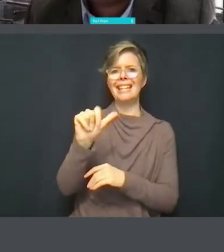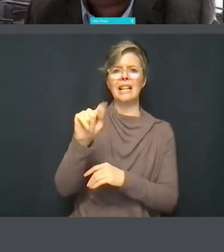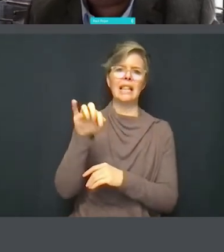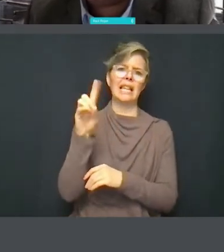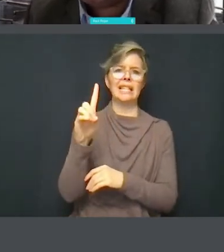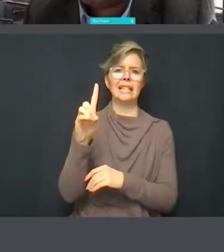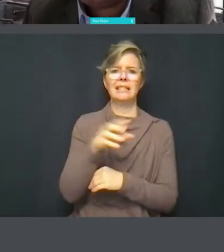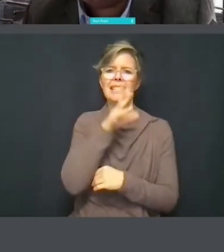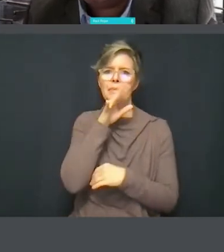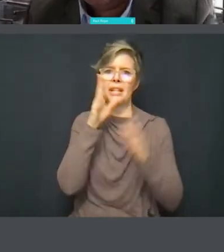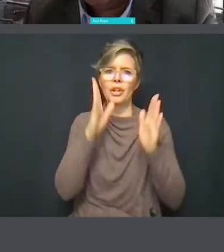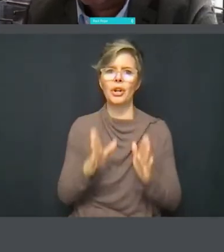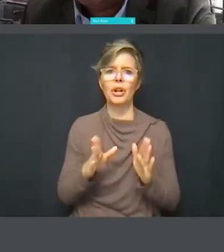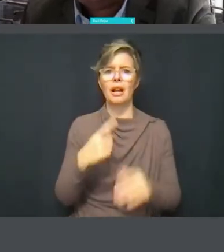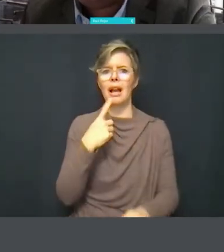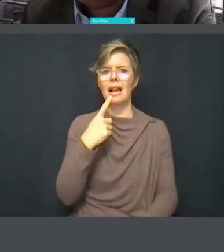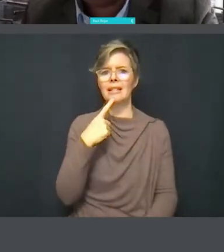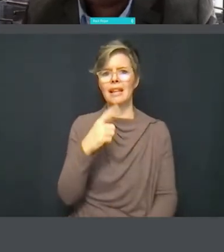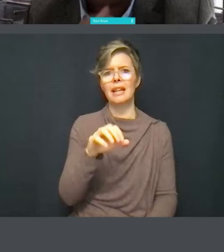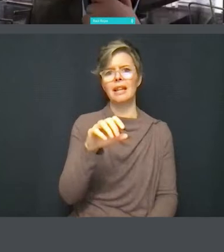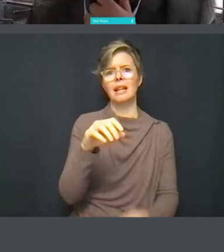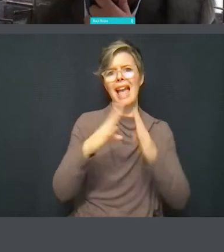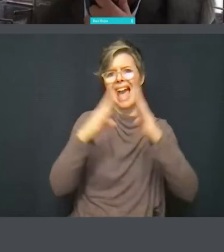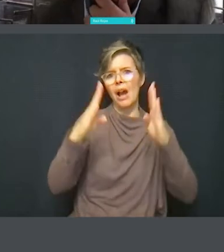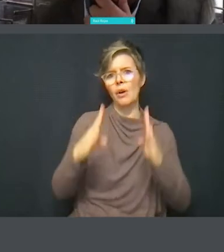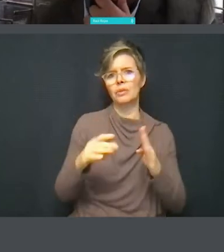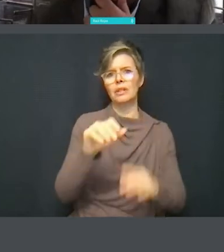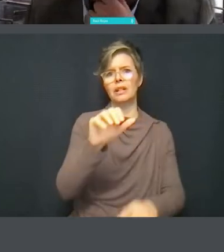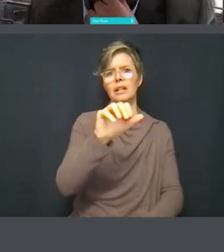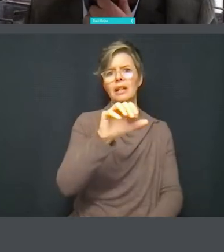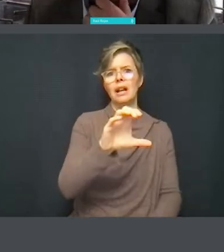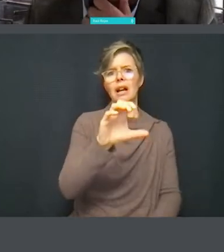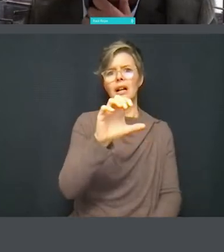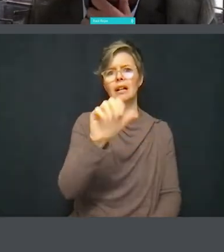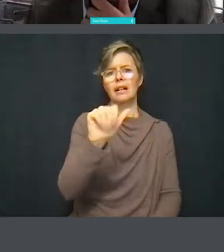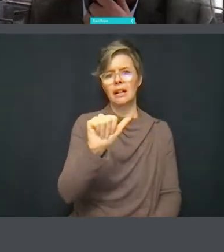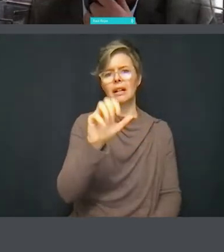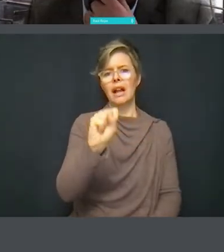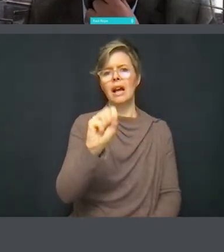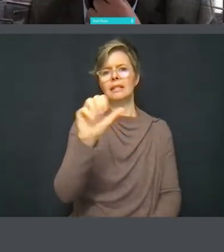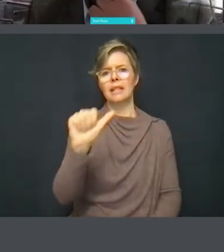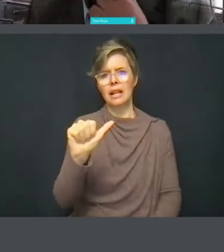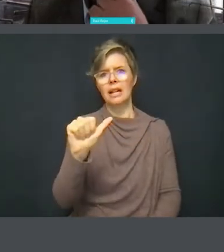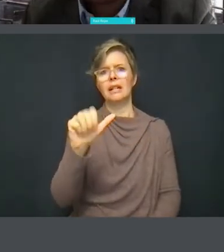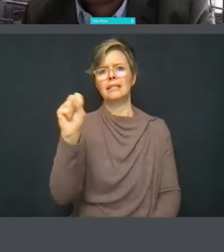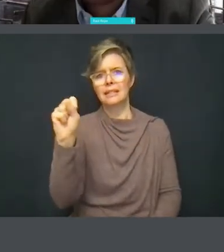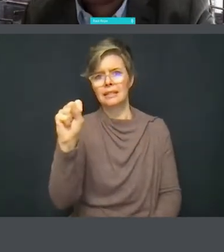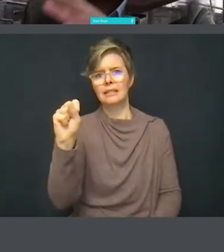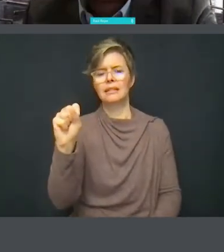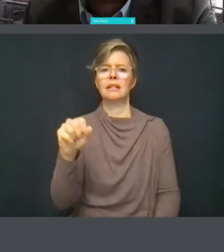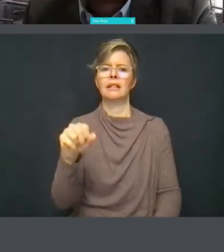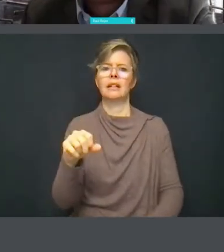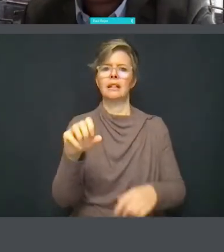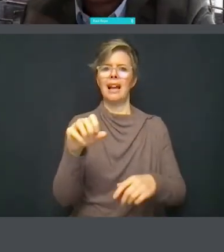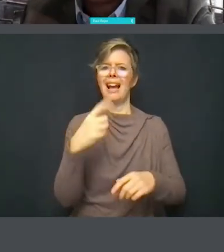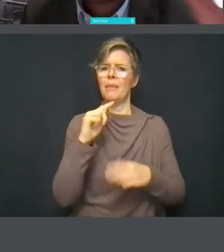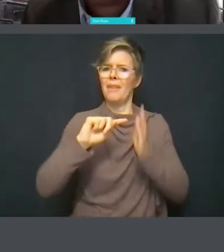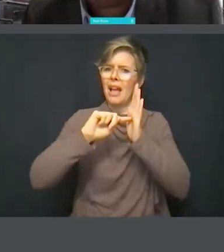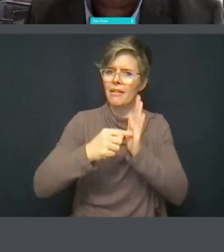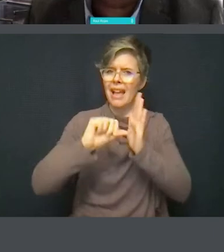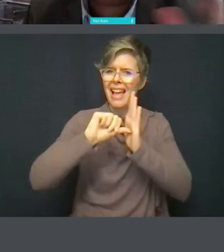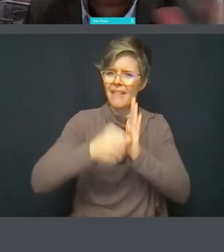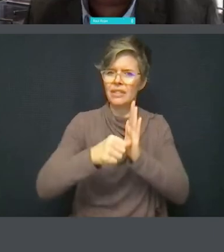right? So I would say casas, I would pronounce that final consonant, where let's say a speaker potentially from, let's